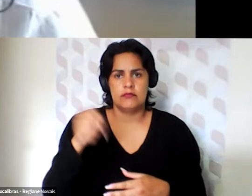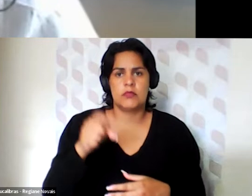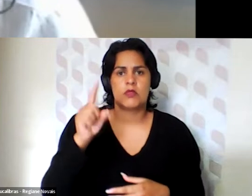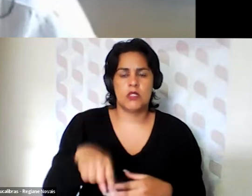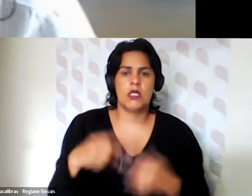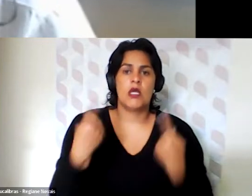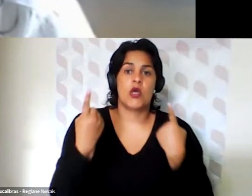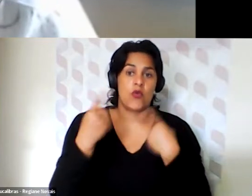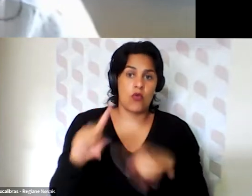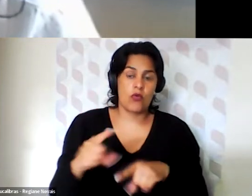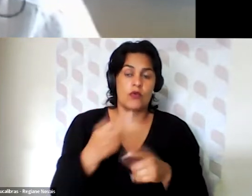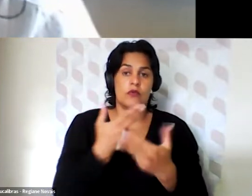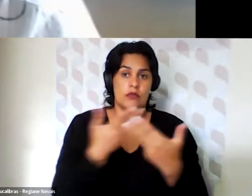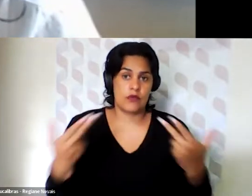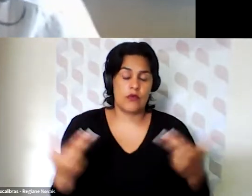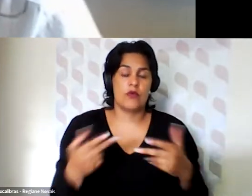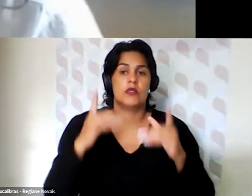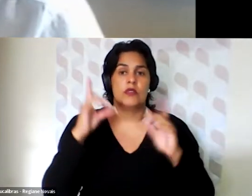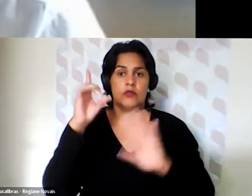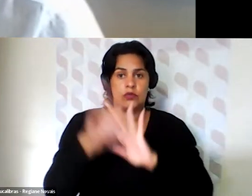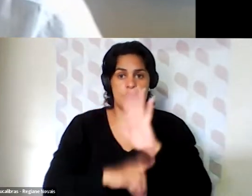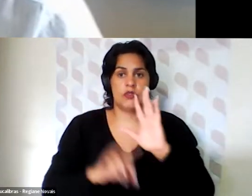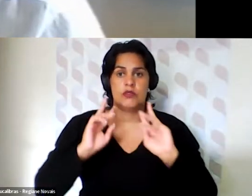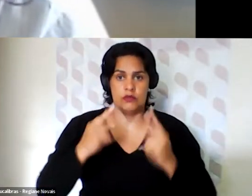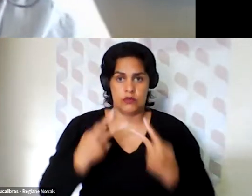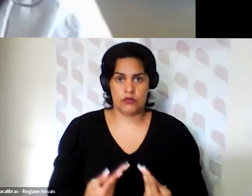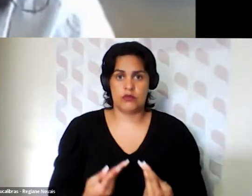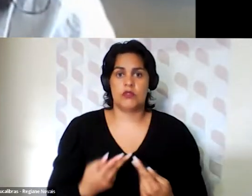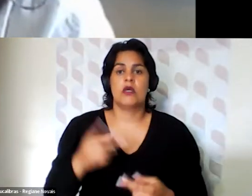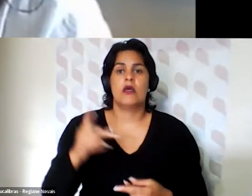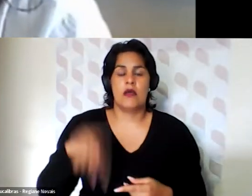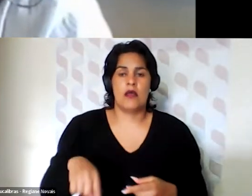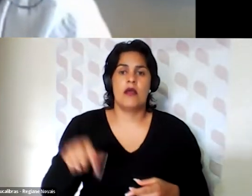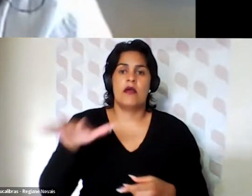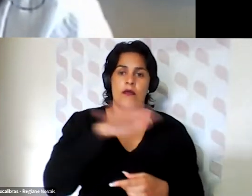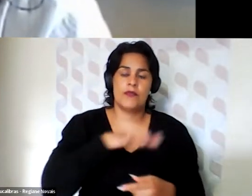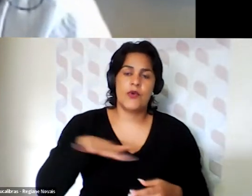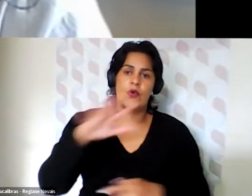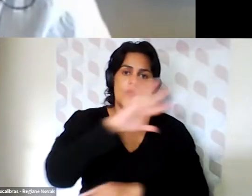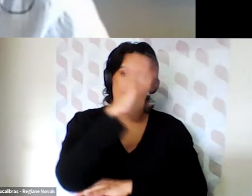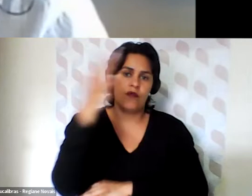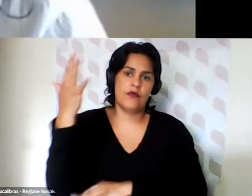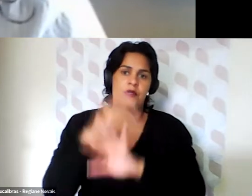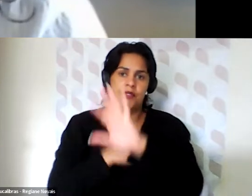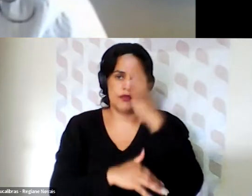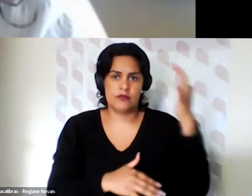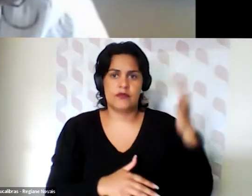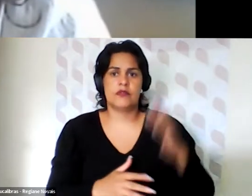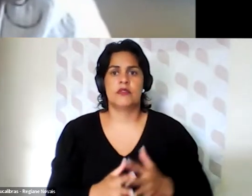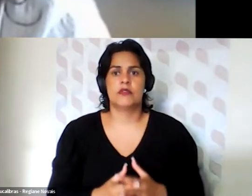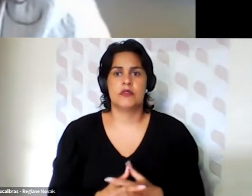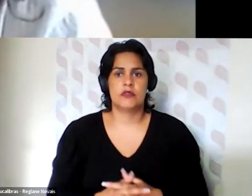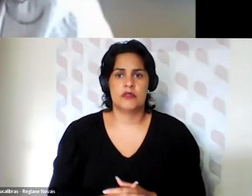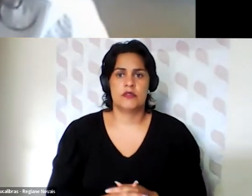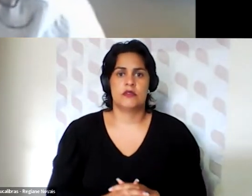rates have grown in Brazil to decade-high peaks in 2019 and 2020. Greenhouse gas